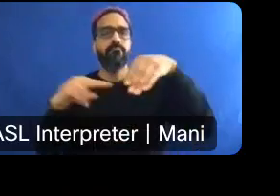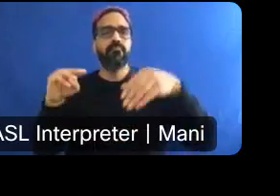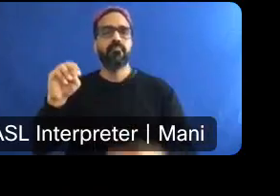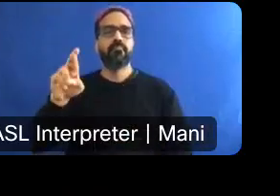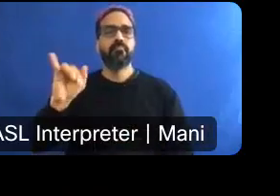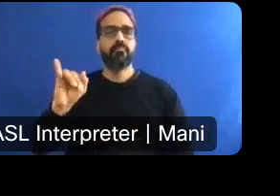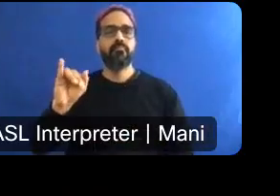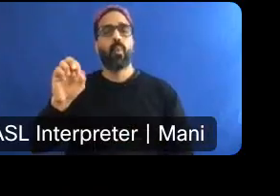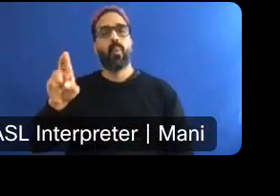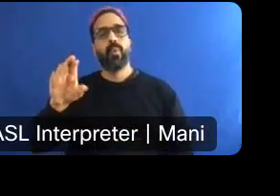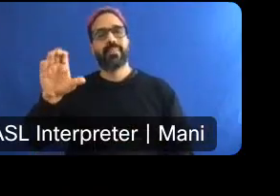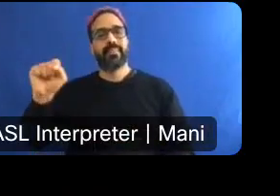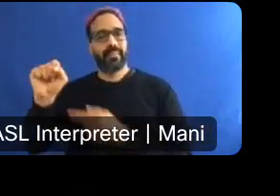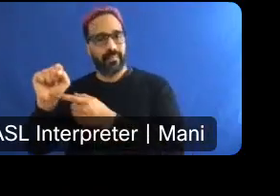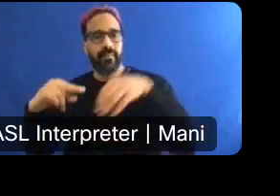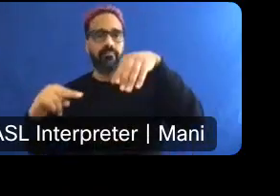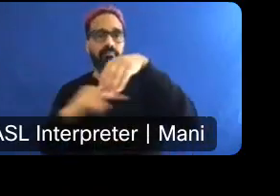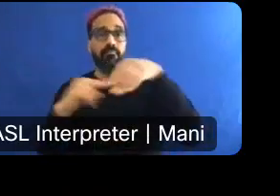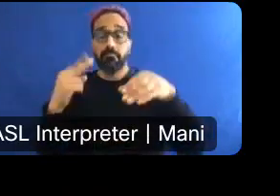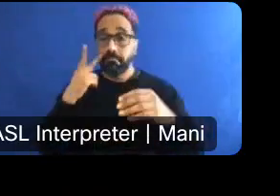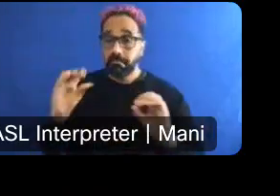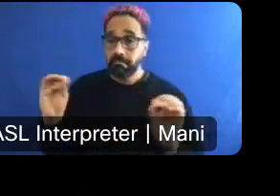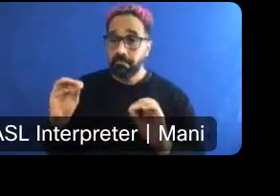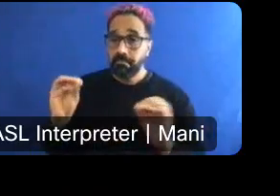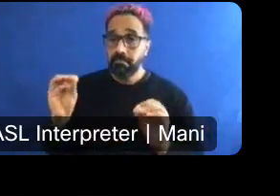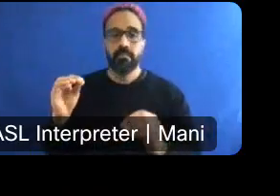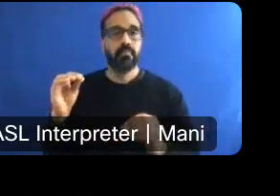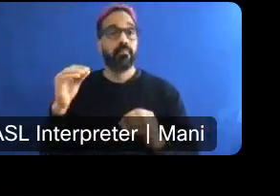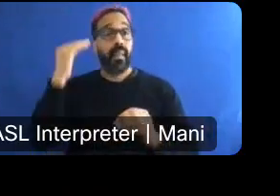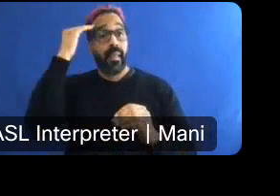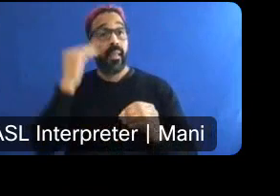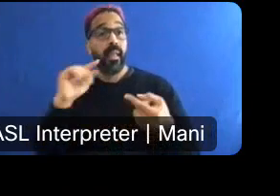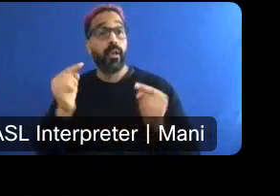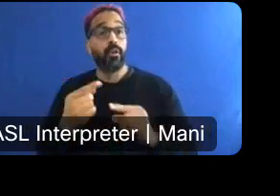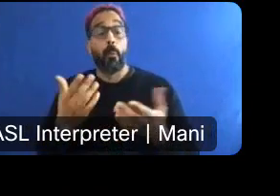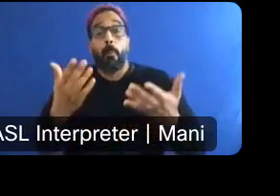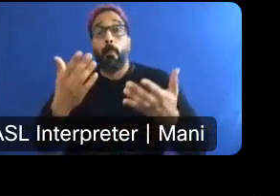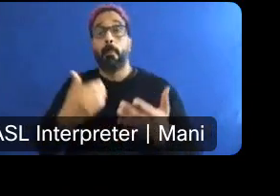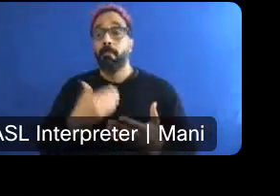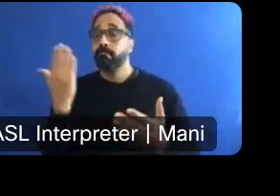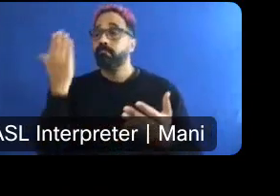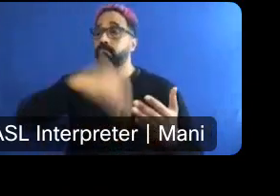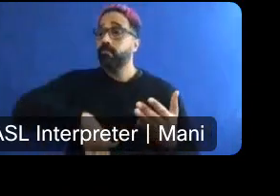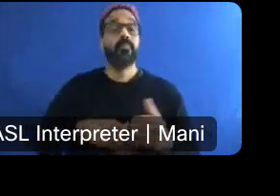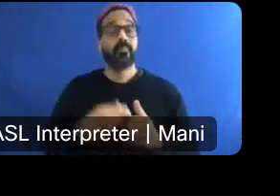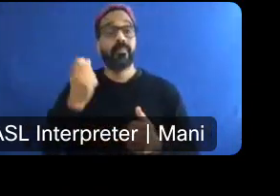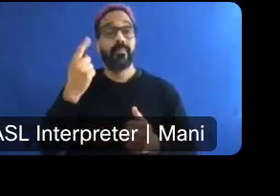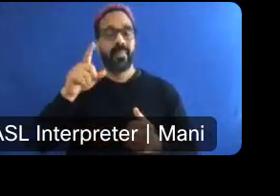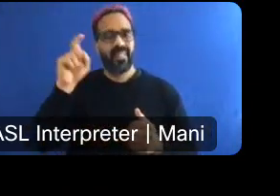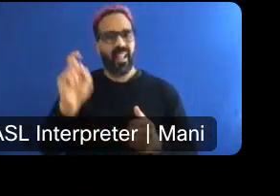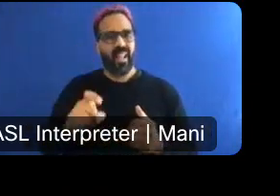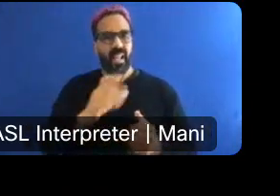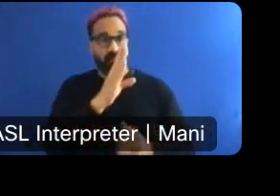can influence survivors to minimize any potential head injuries and be overlooked if they're not directly